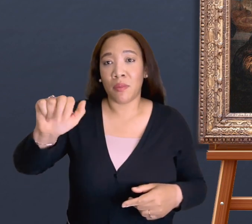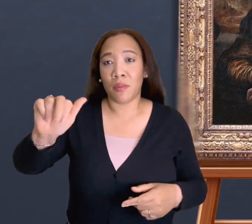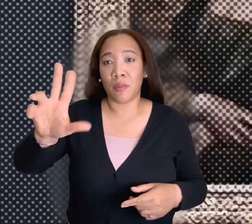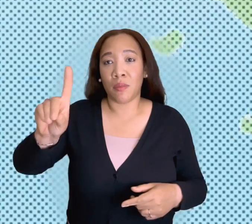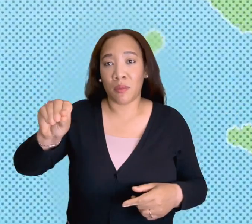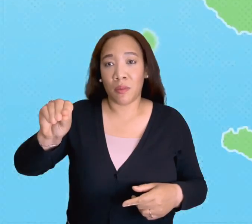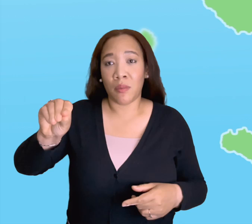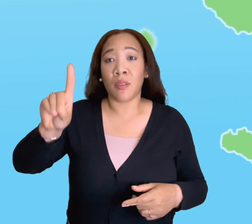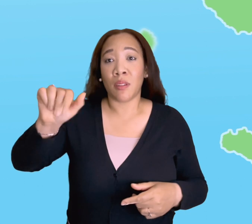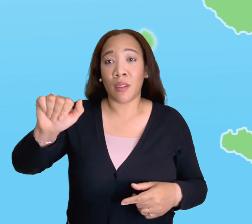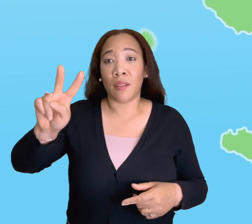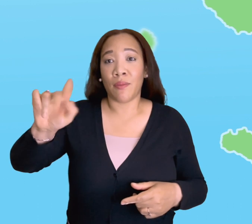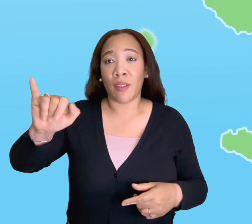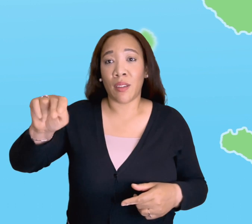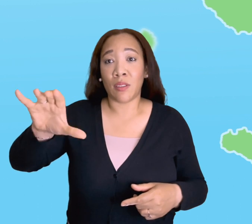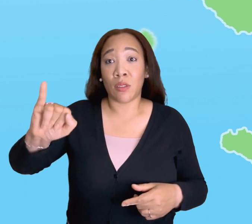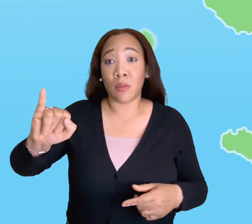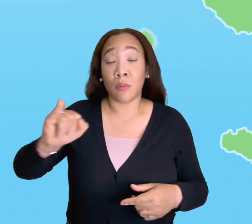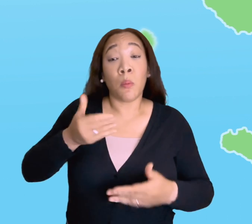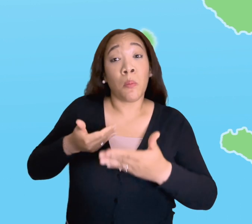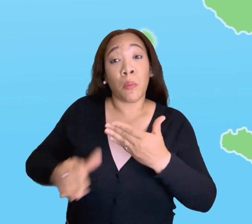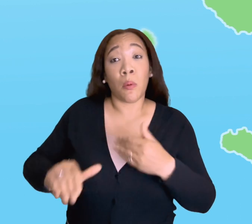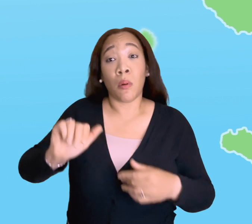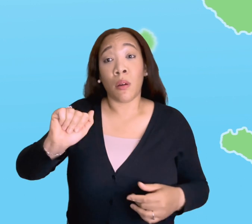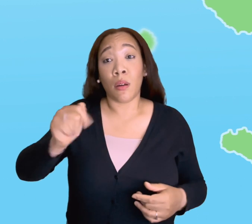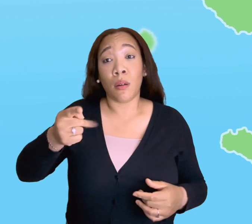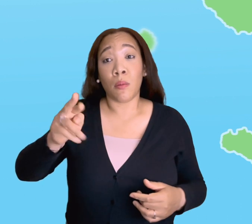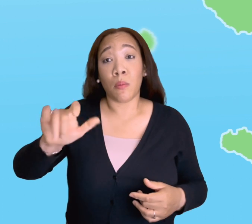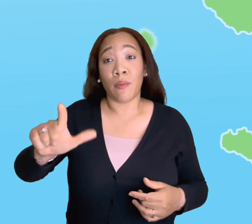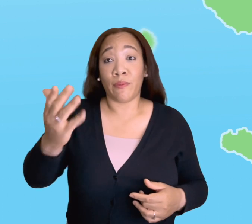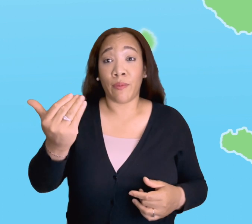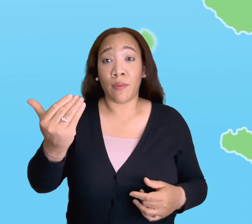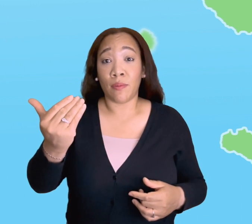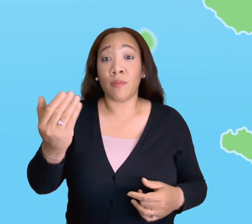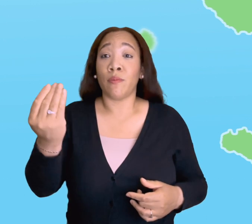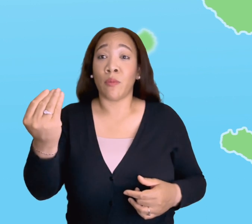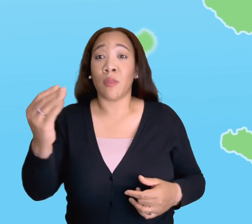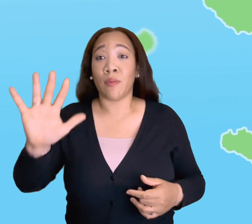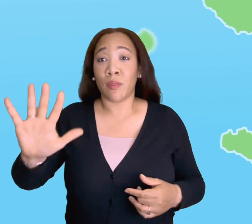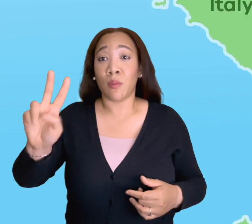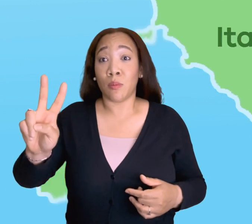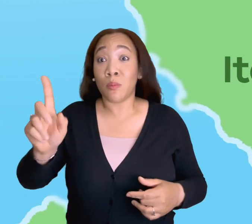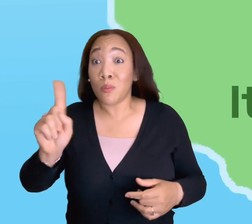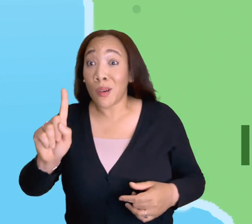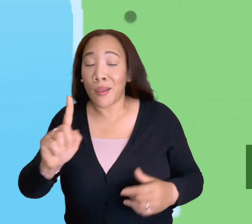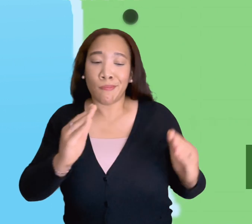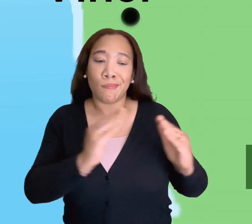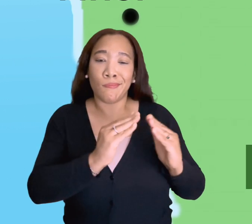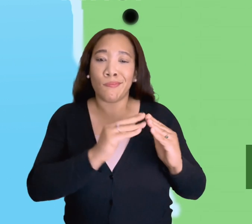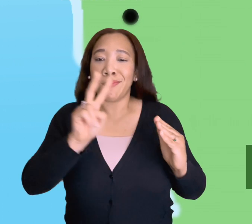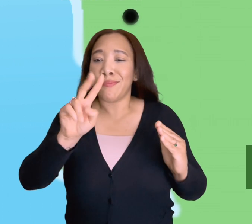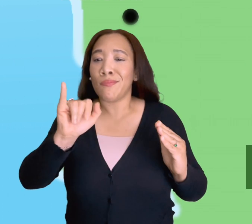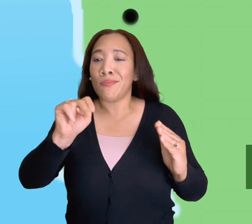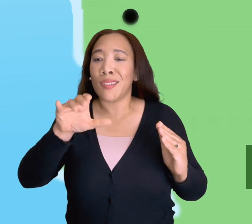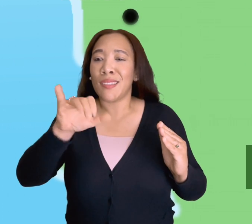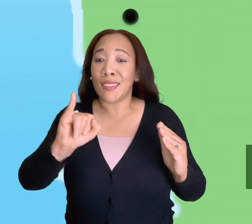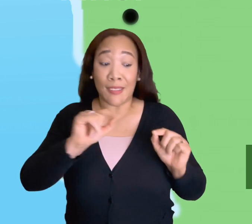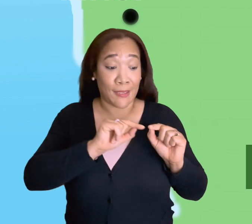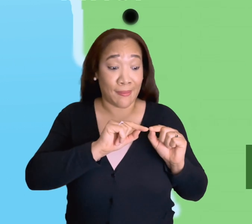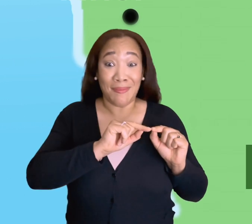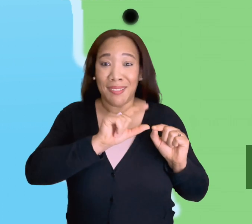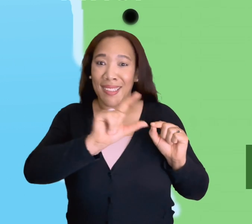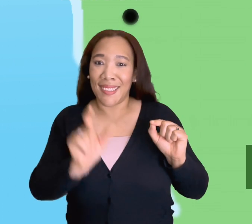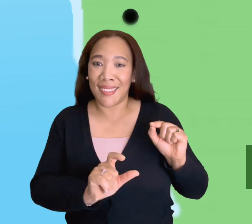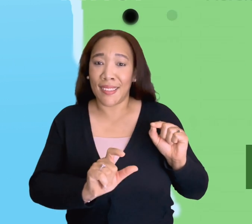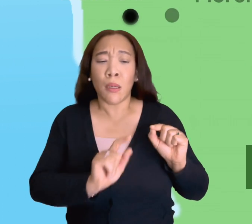Vinci. Leonardo da Vinci was born on April 15, 1452 in Vinci,